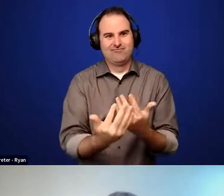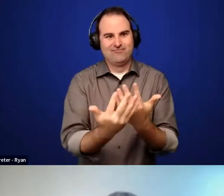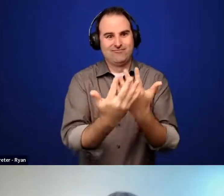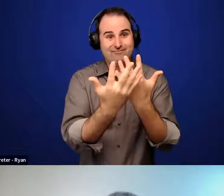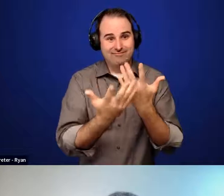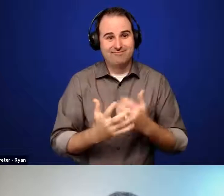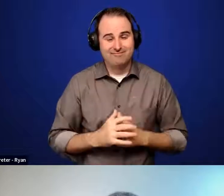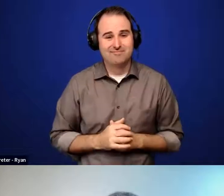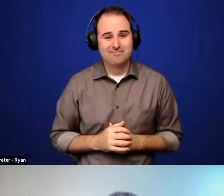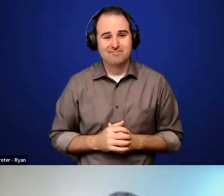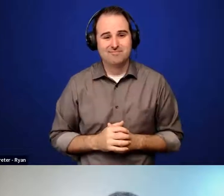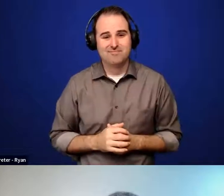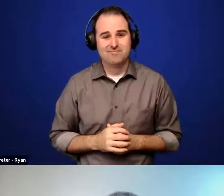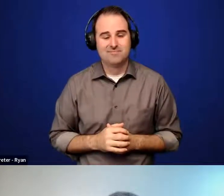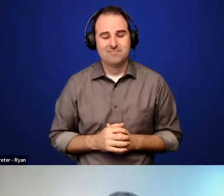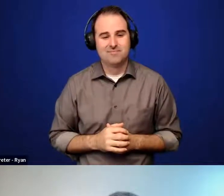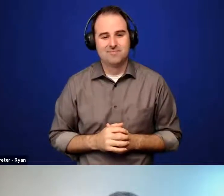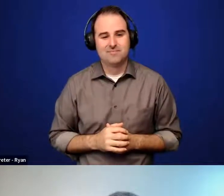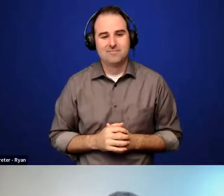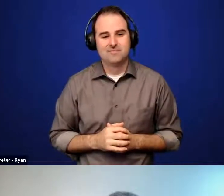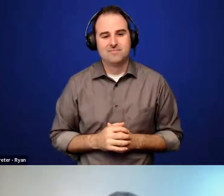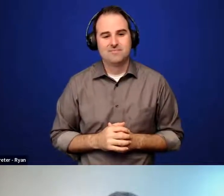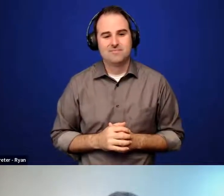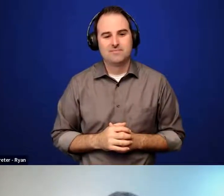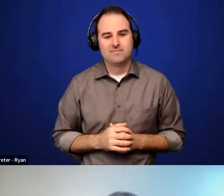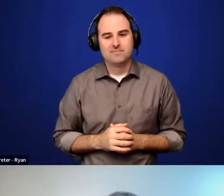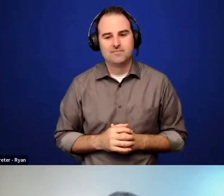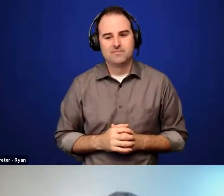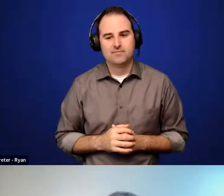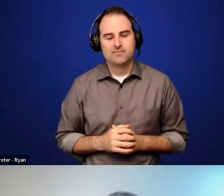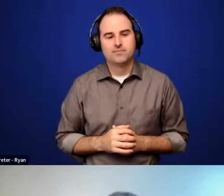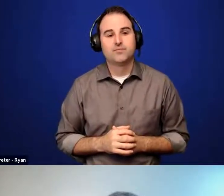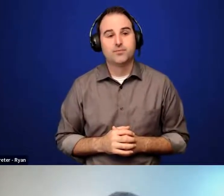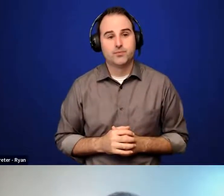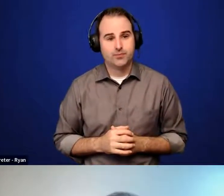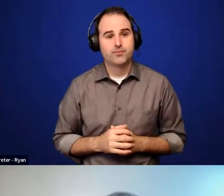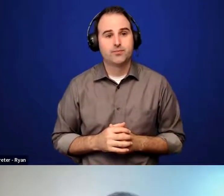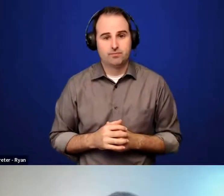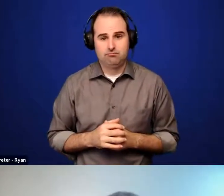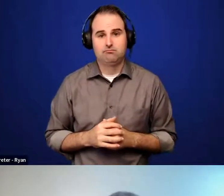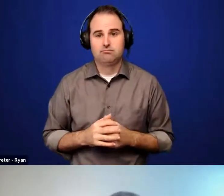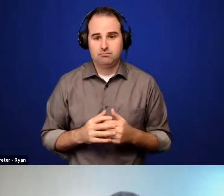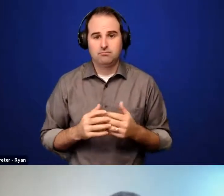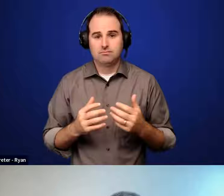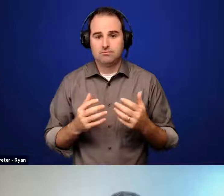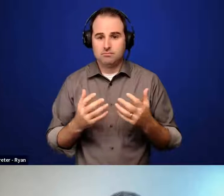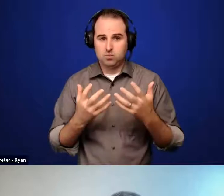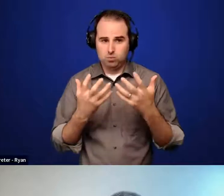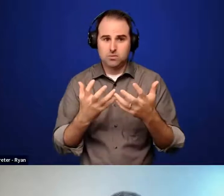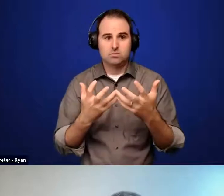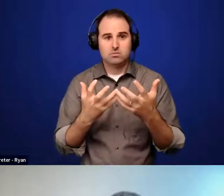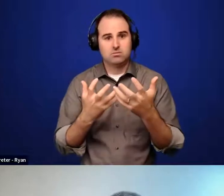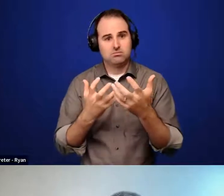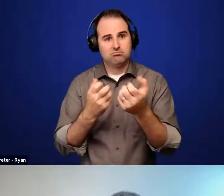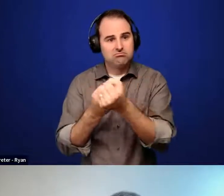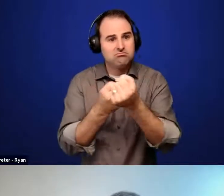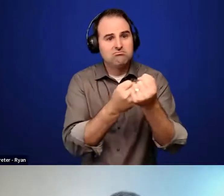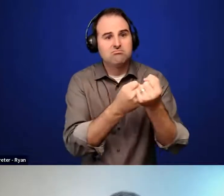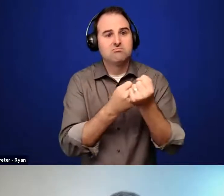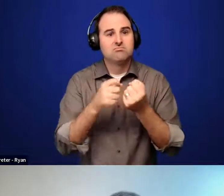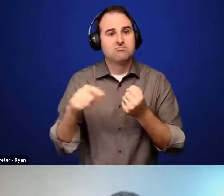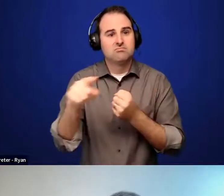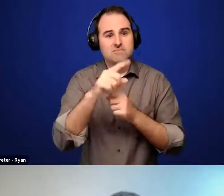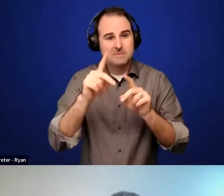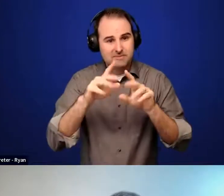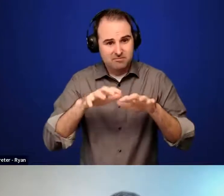complicated to basically reach these populations in an adequate way, just because we have a growing number of